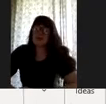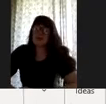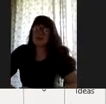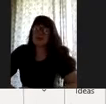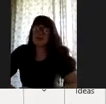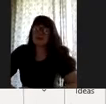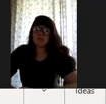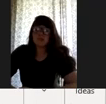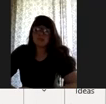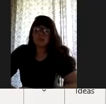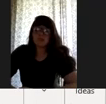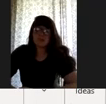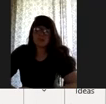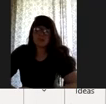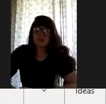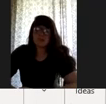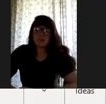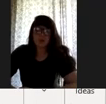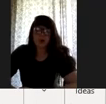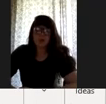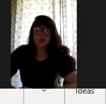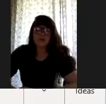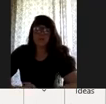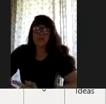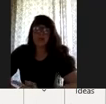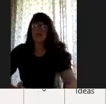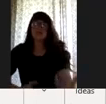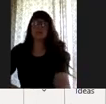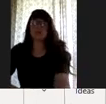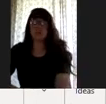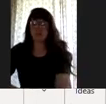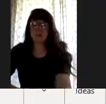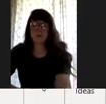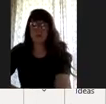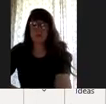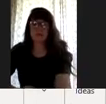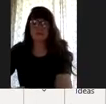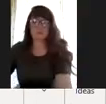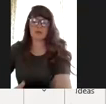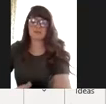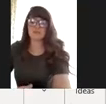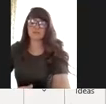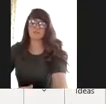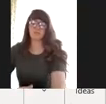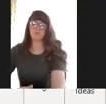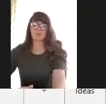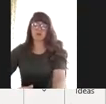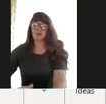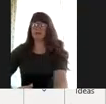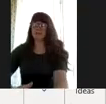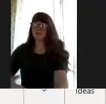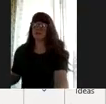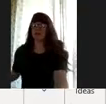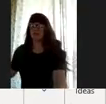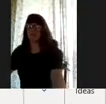Right, because in ultimate you get a glorified body, right? Right. So if this is what it's referring to, and again, this is what I said just a few moments ago, why